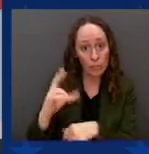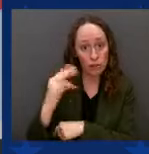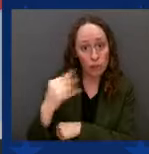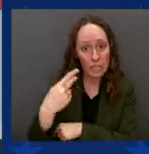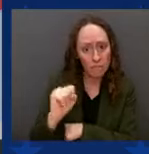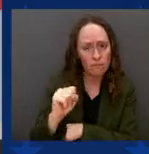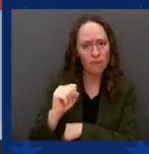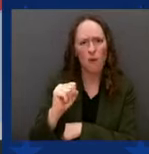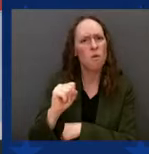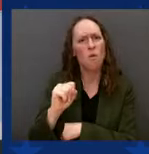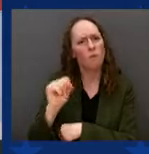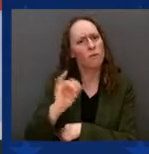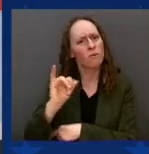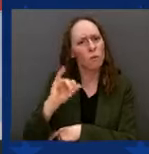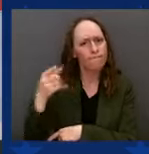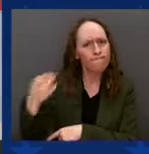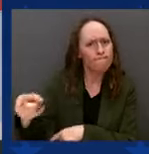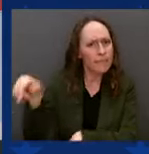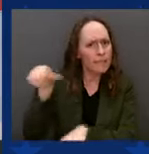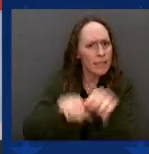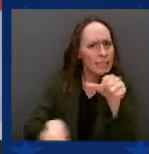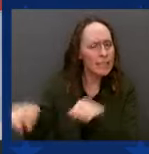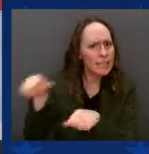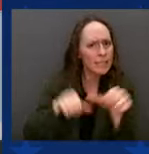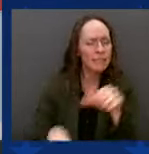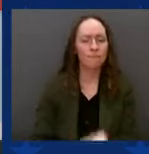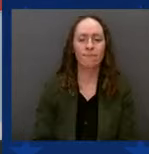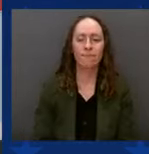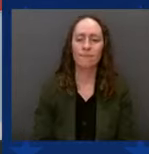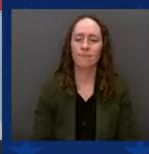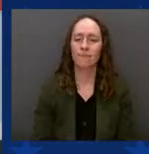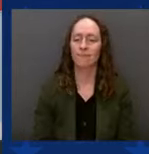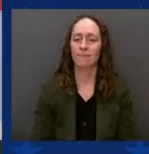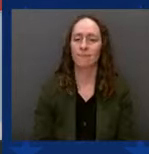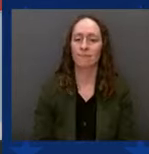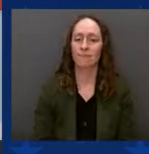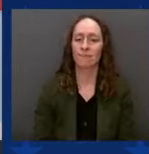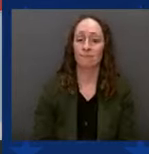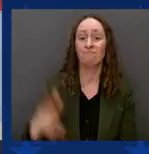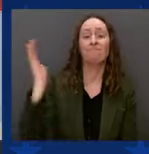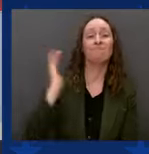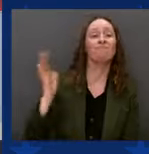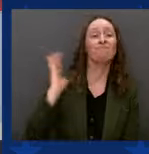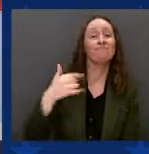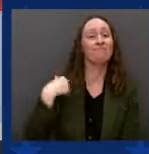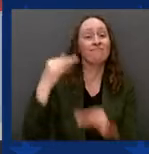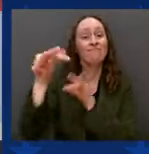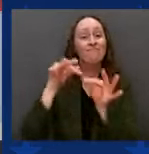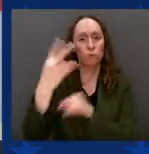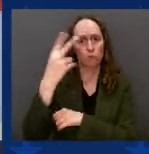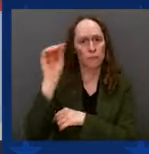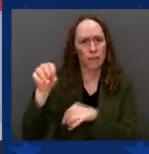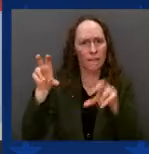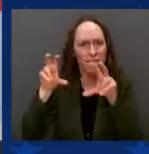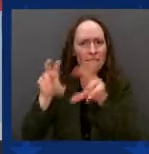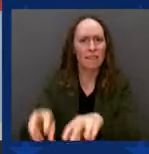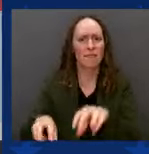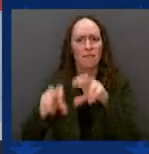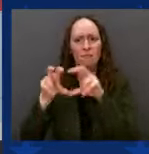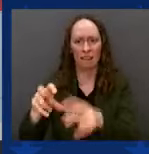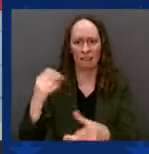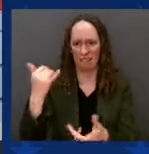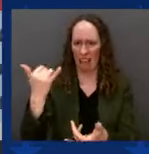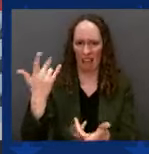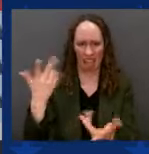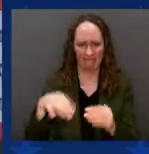doing research today. It's now less than, we're getting closer to 1%, but it's less than 1%. We used to rank number